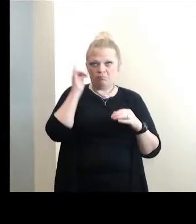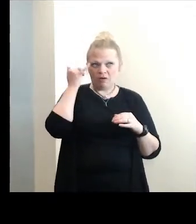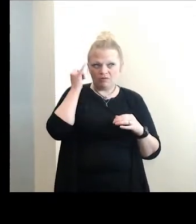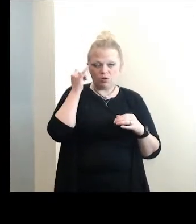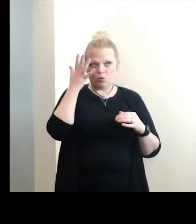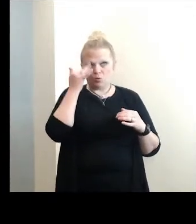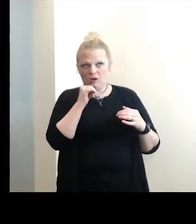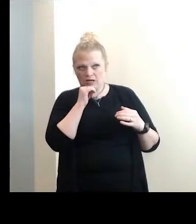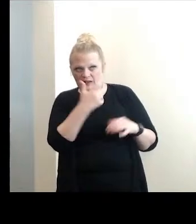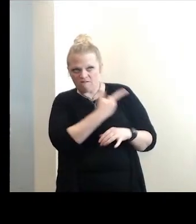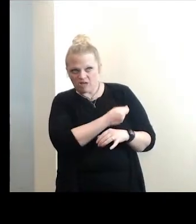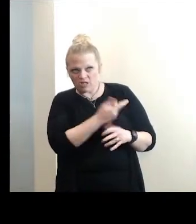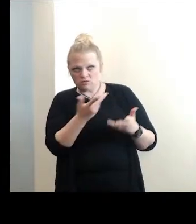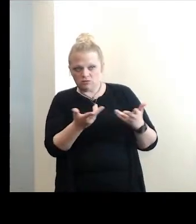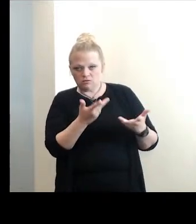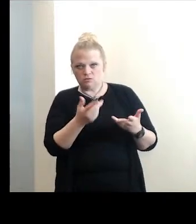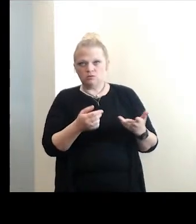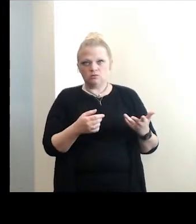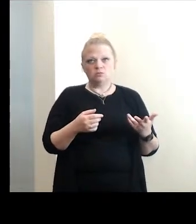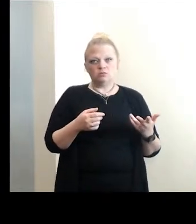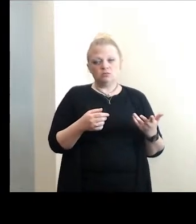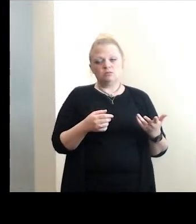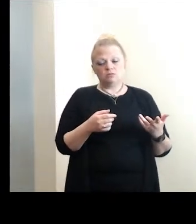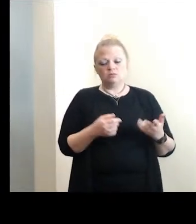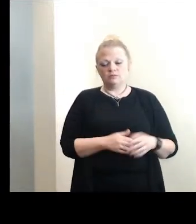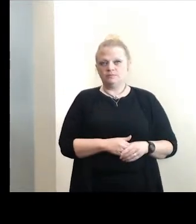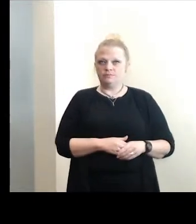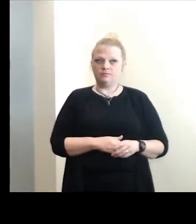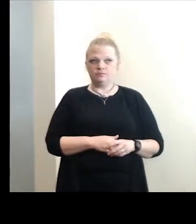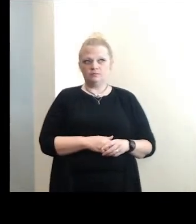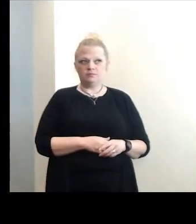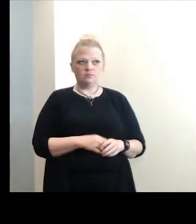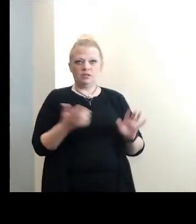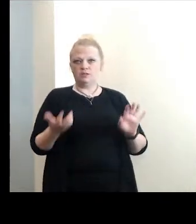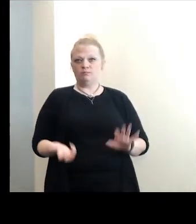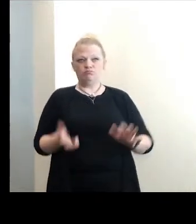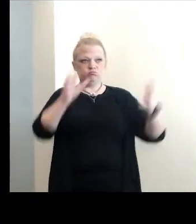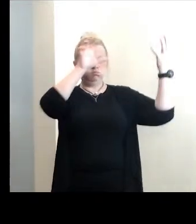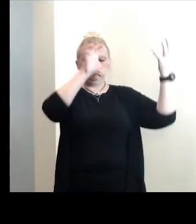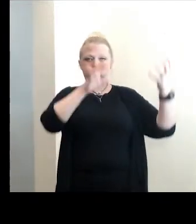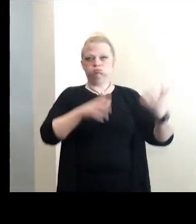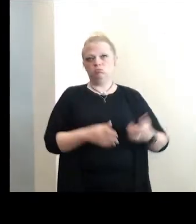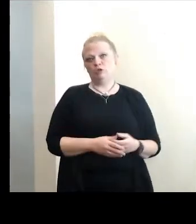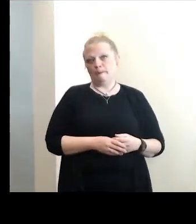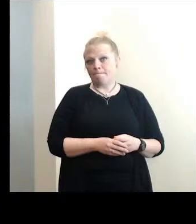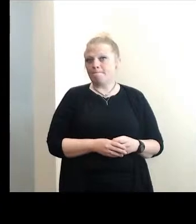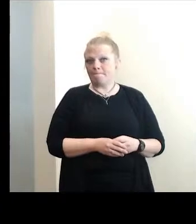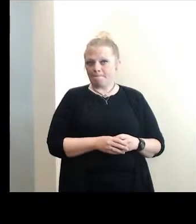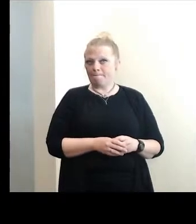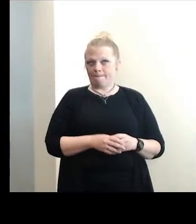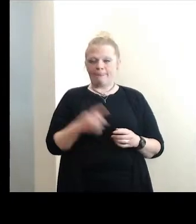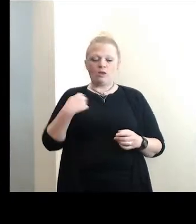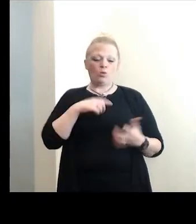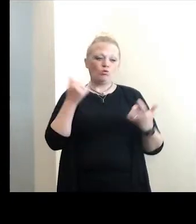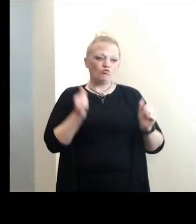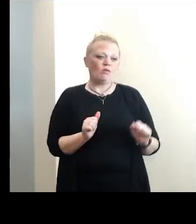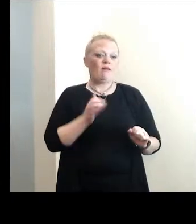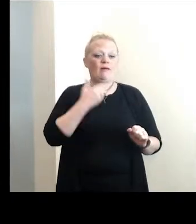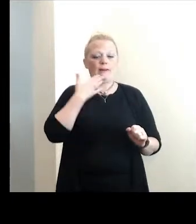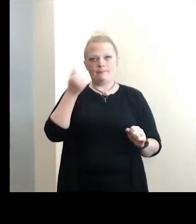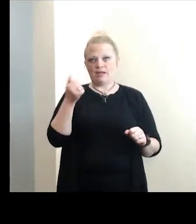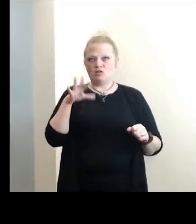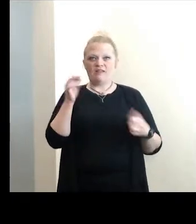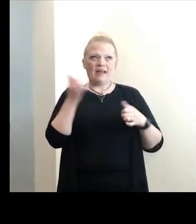be getting vaccinated. It's a conundrum. We are trying our best to find every